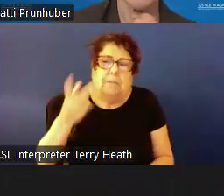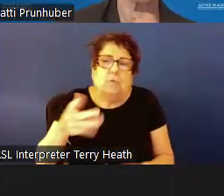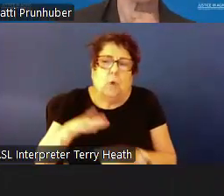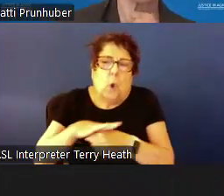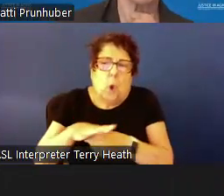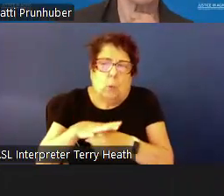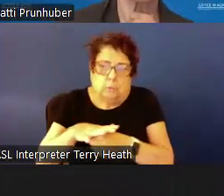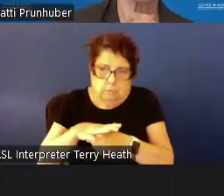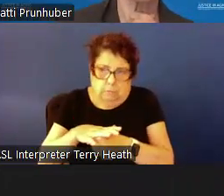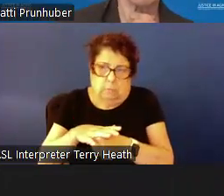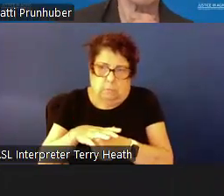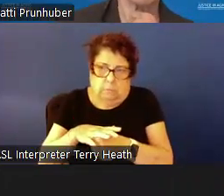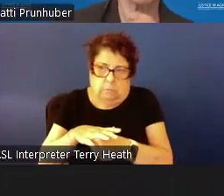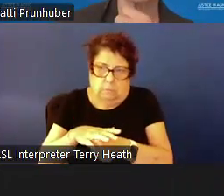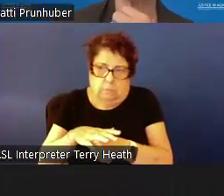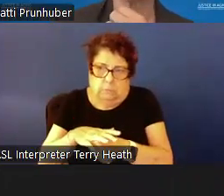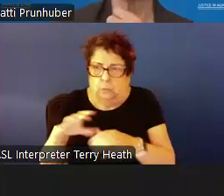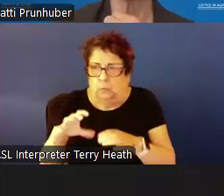foreclosures or